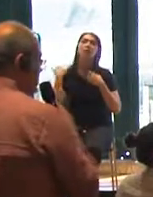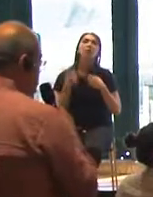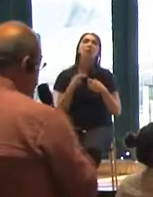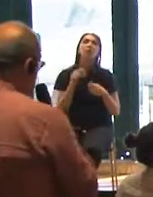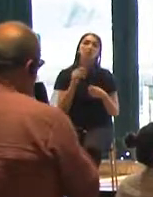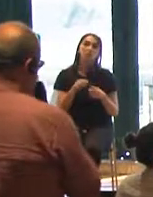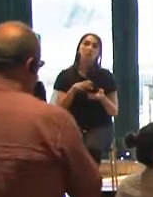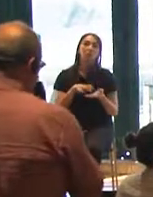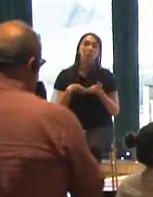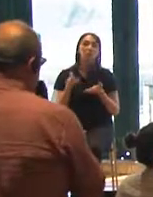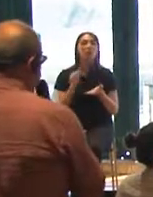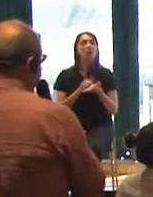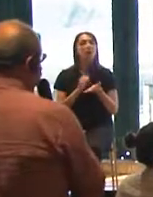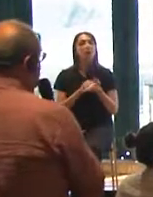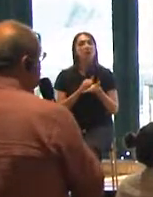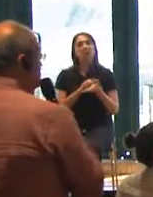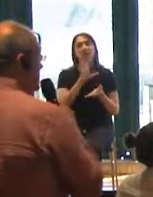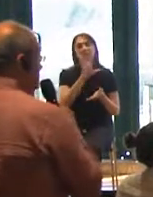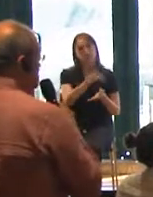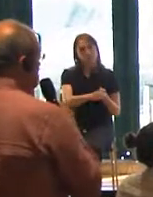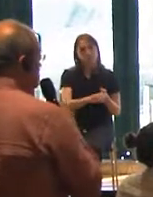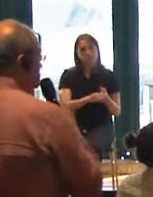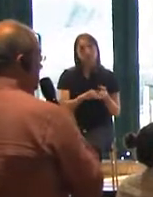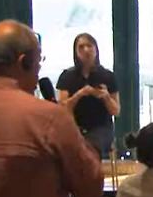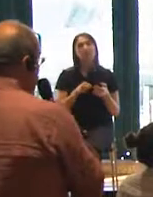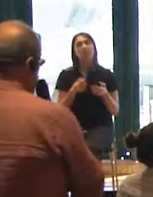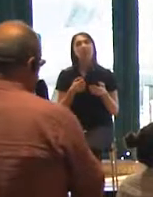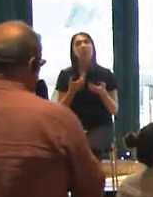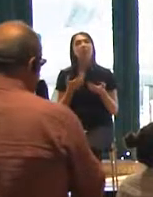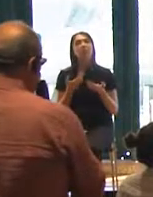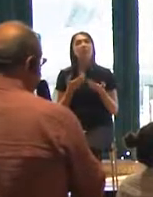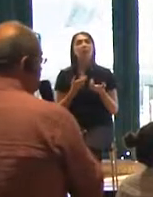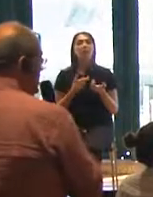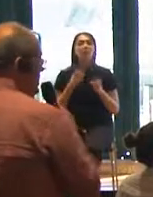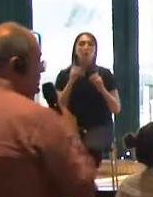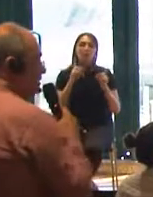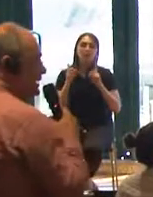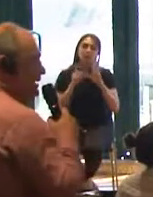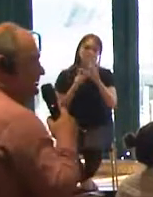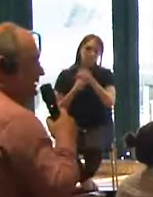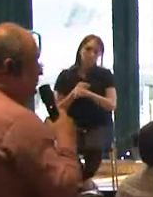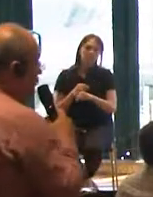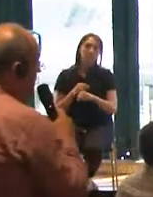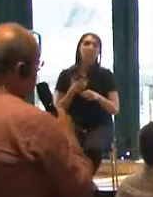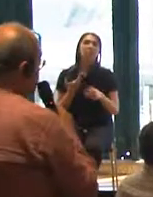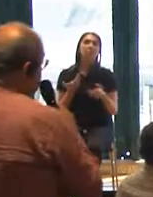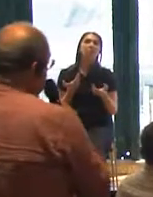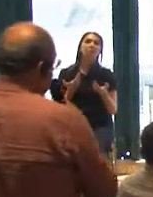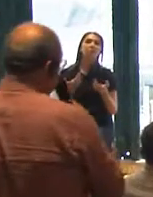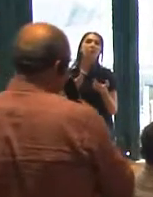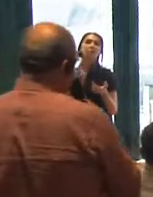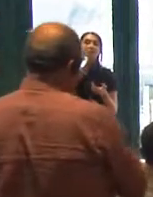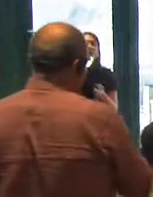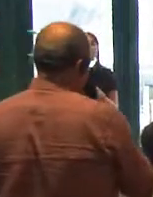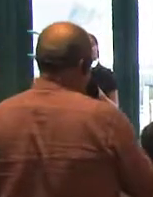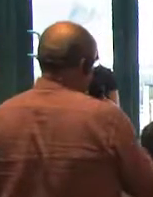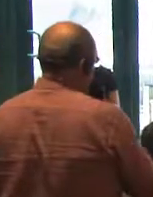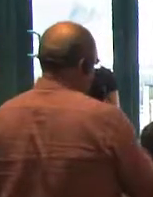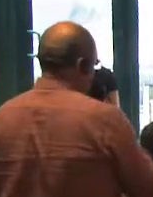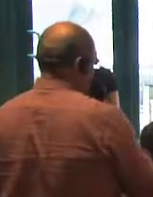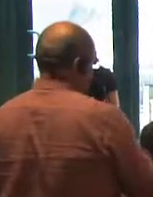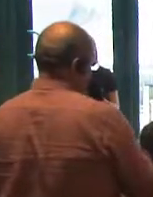struggle in our country so there are certain structures that exert control over media the